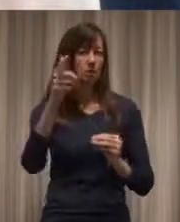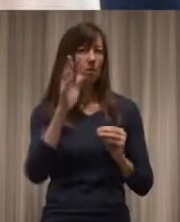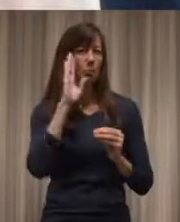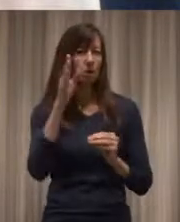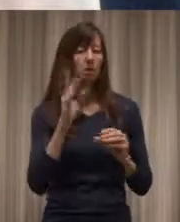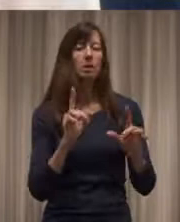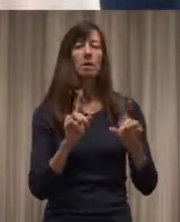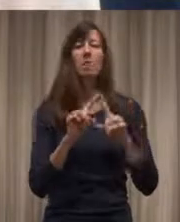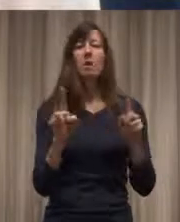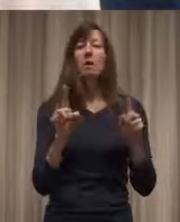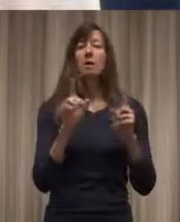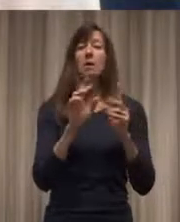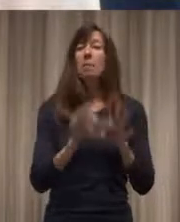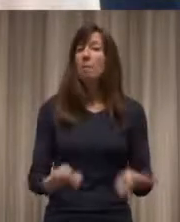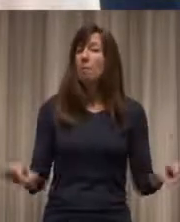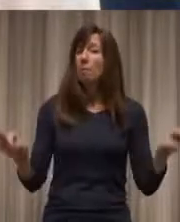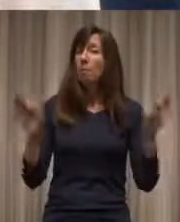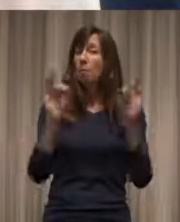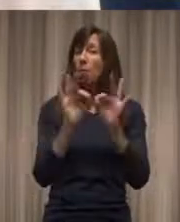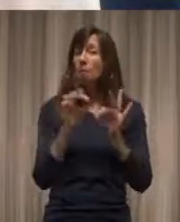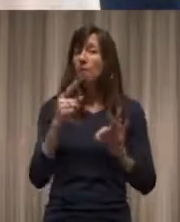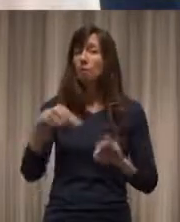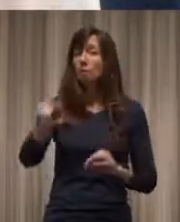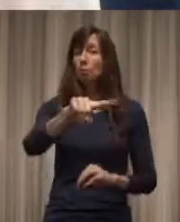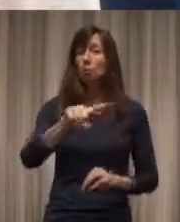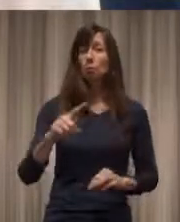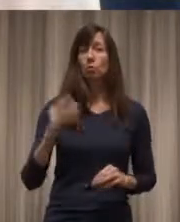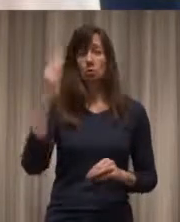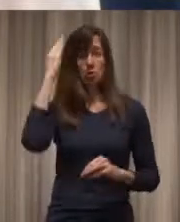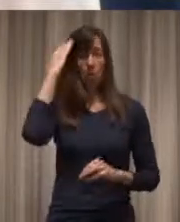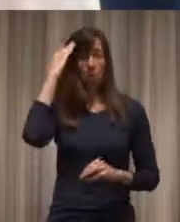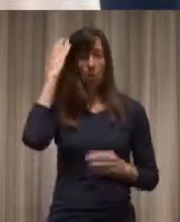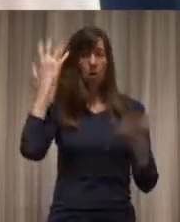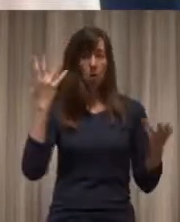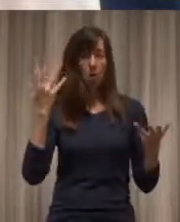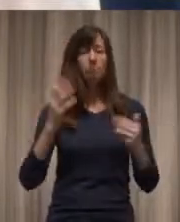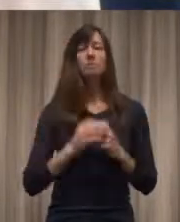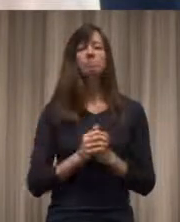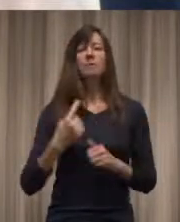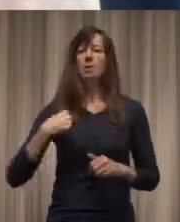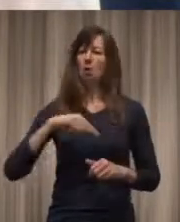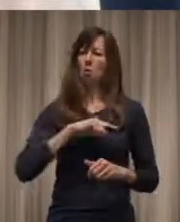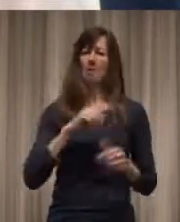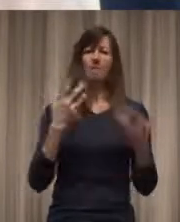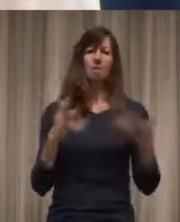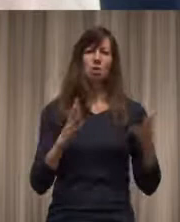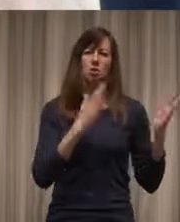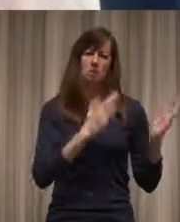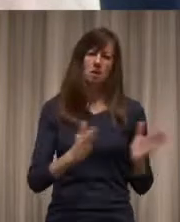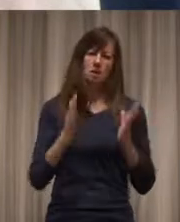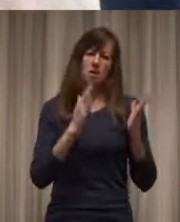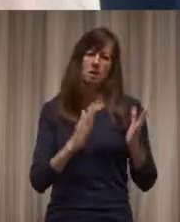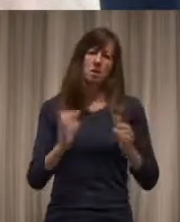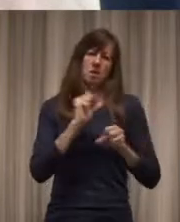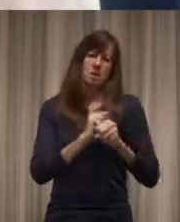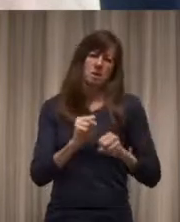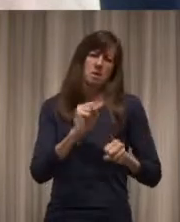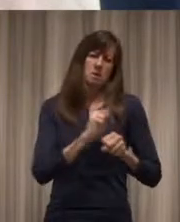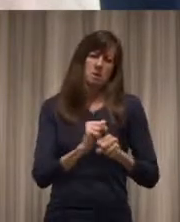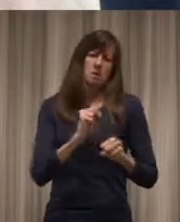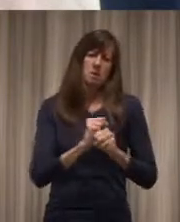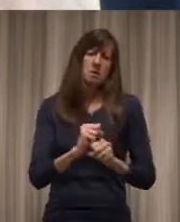important takeaway for everyone in the county is to know that we have been working on this plan, and I now feel